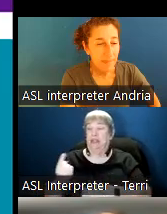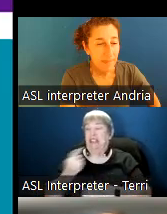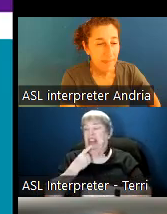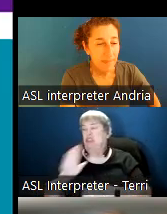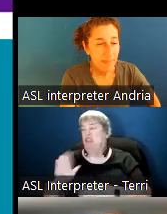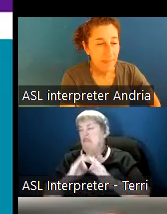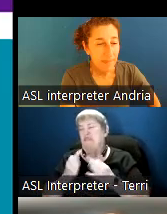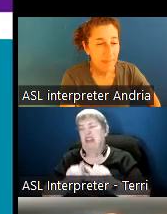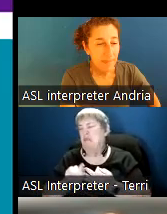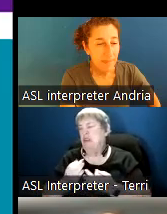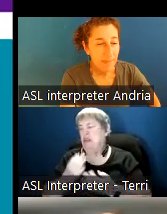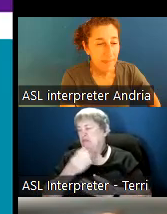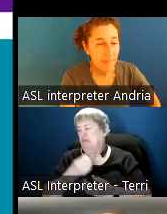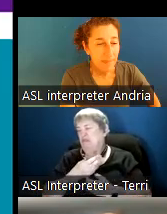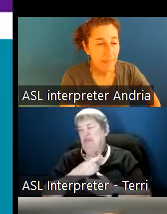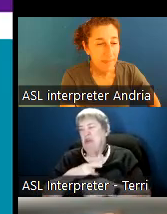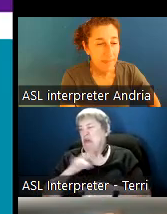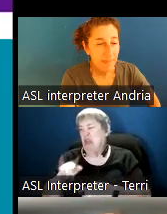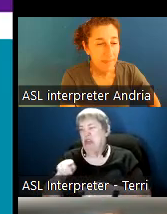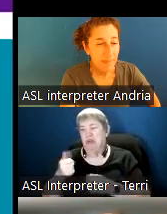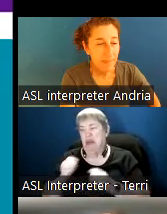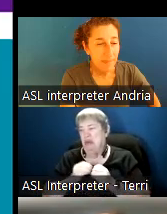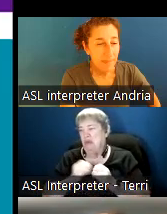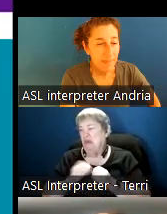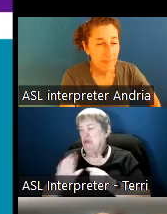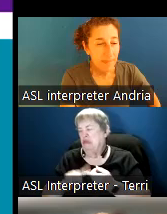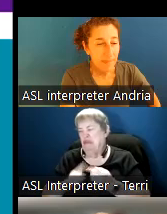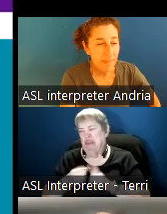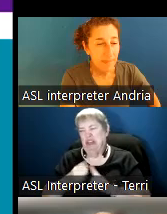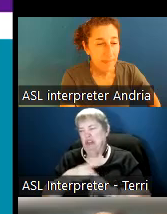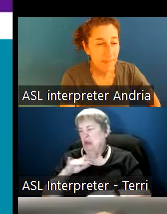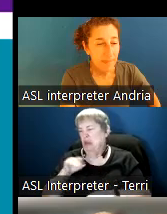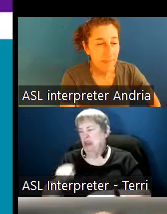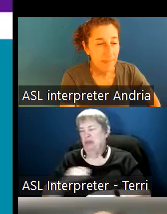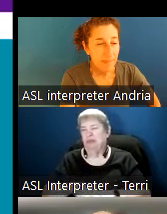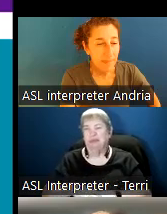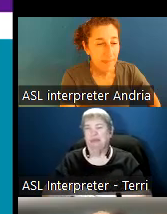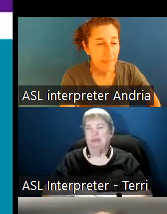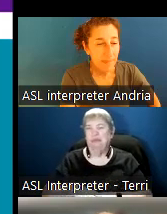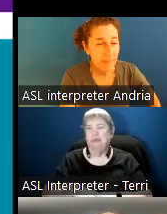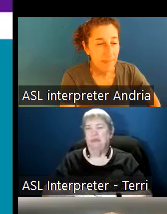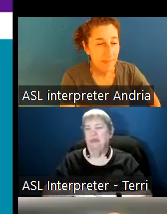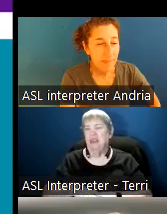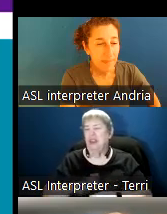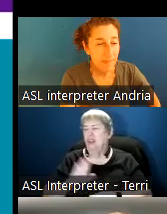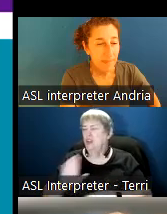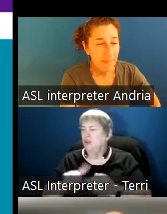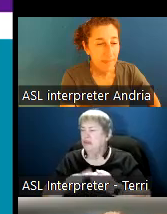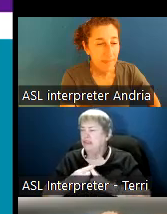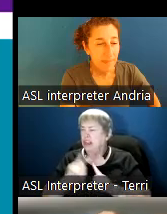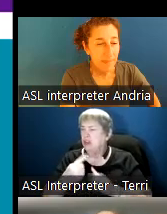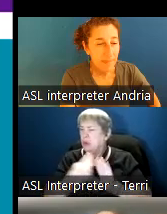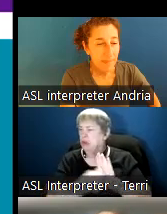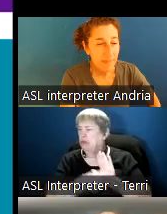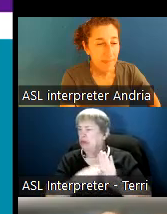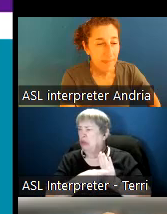doesn't care about them, their friends don't care about them, their friends are always putting the abuser down. They obviously don't see how much